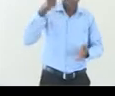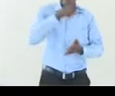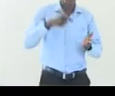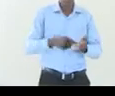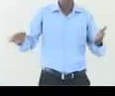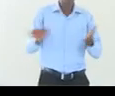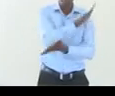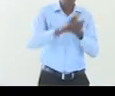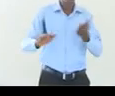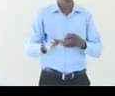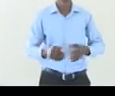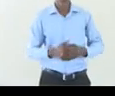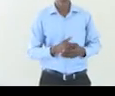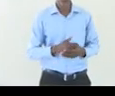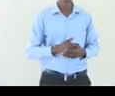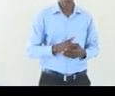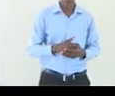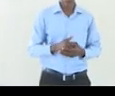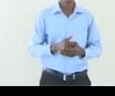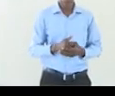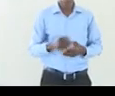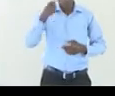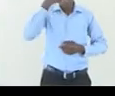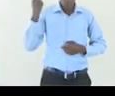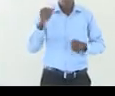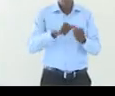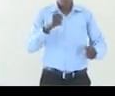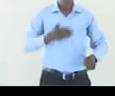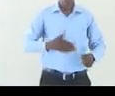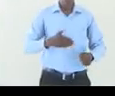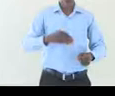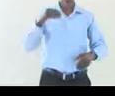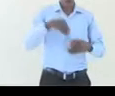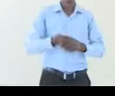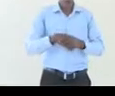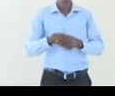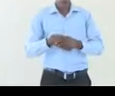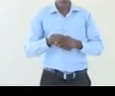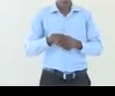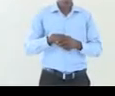this crime. This is a crime. Because everybody in the elite group,